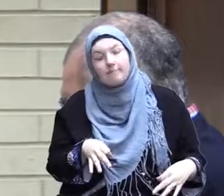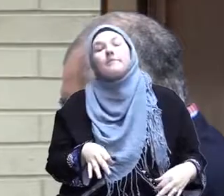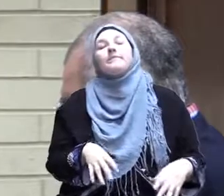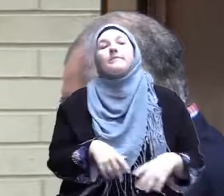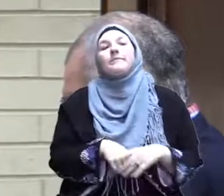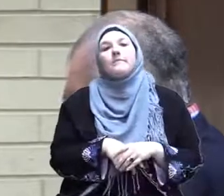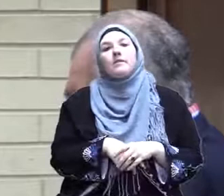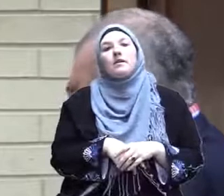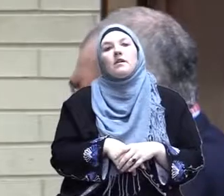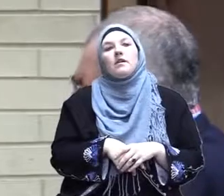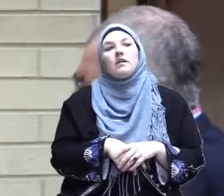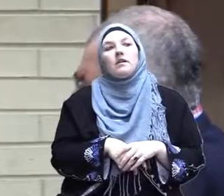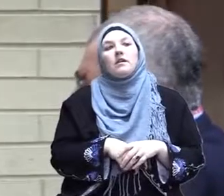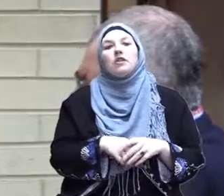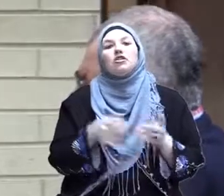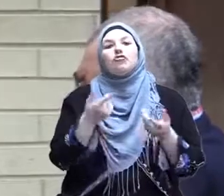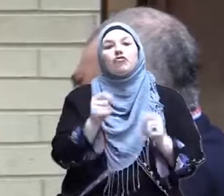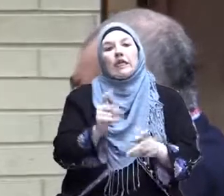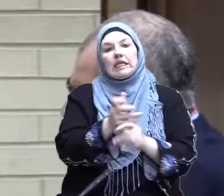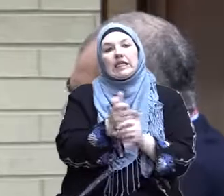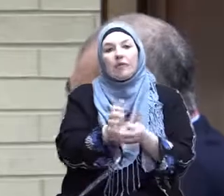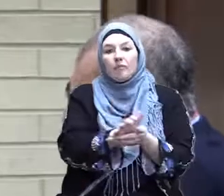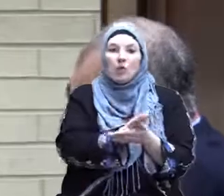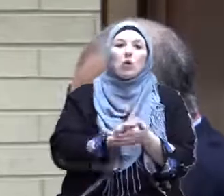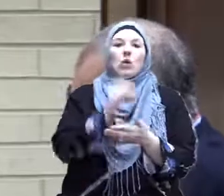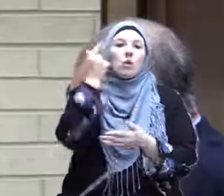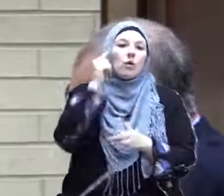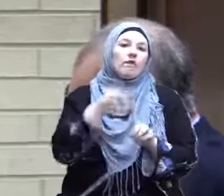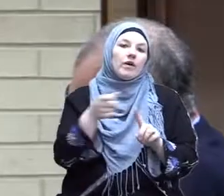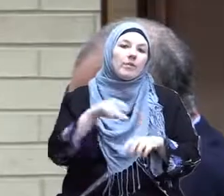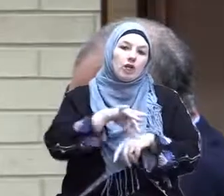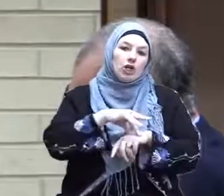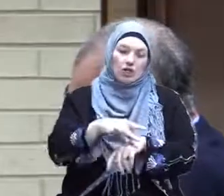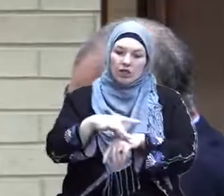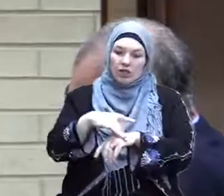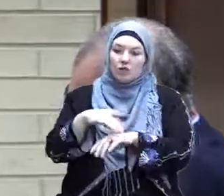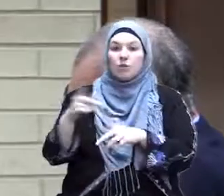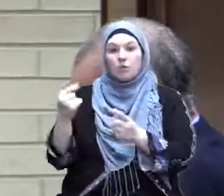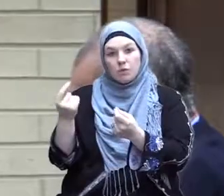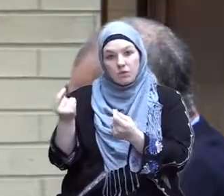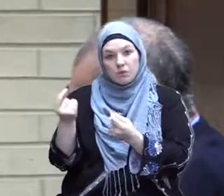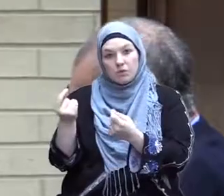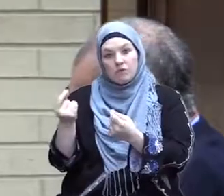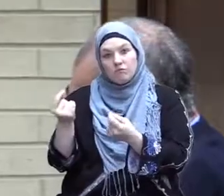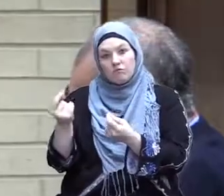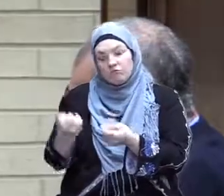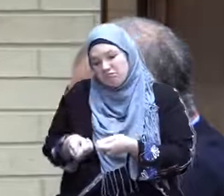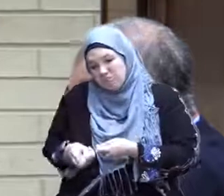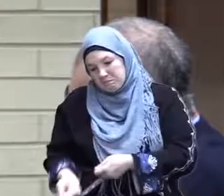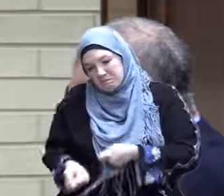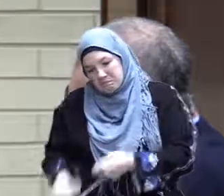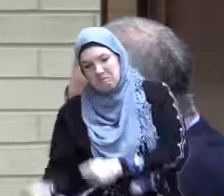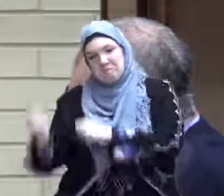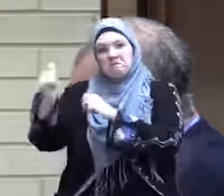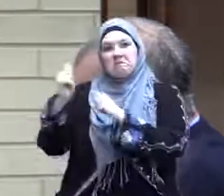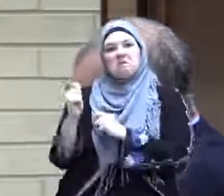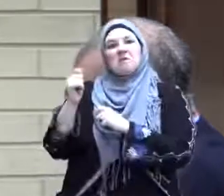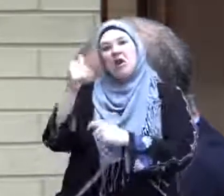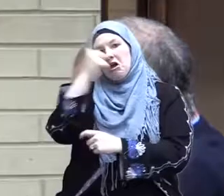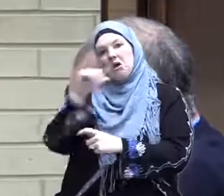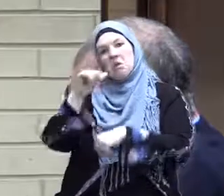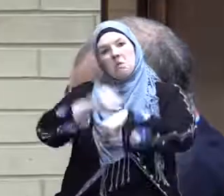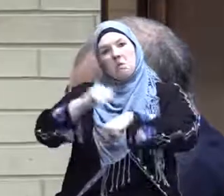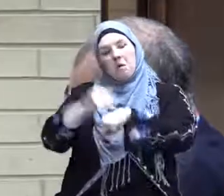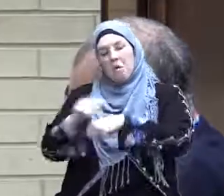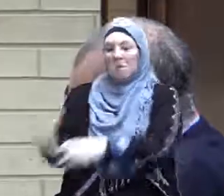In getting pure gold from the earth, you extract from the earth a piece of rock.